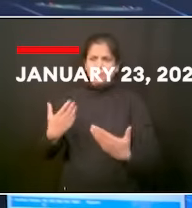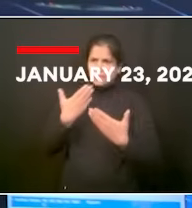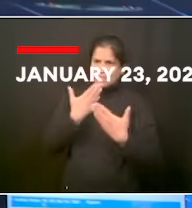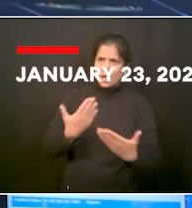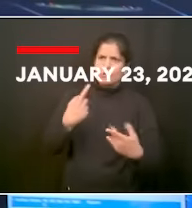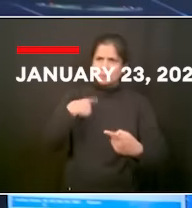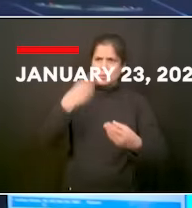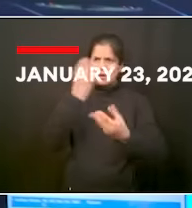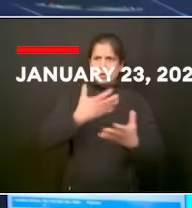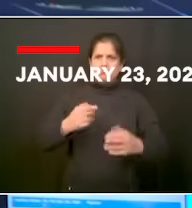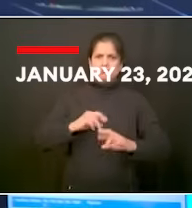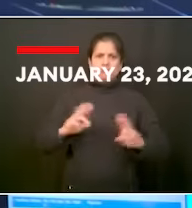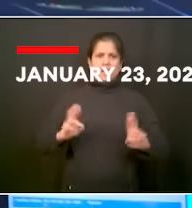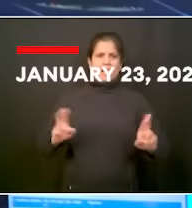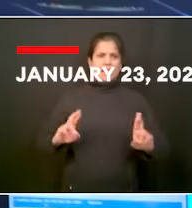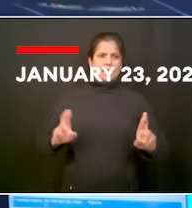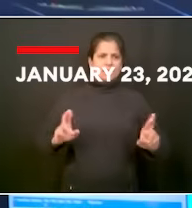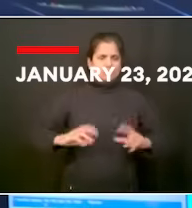is.